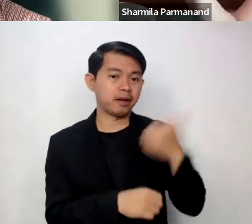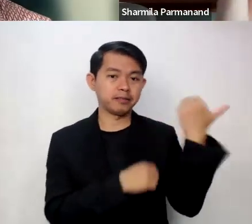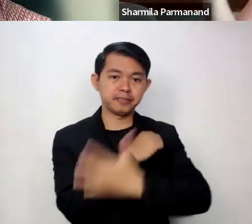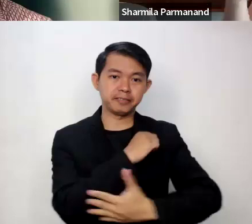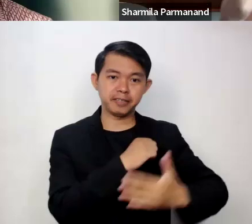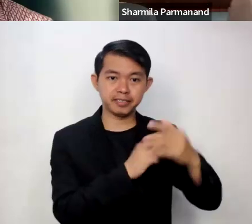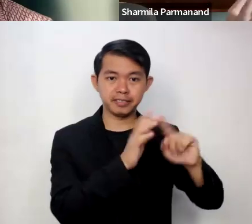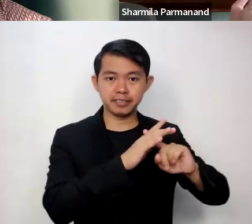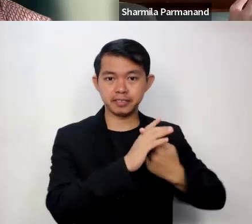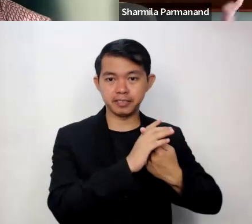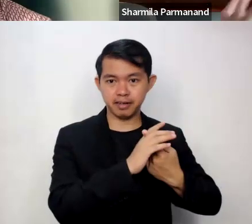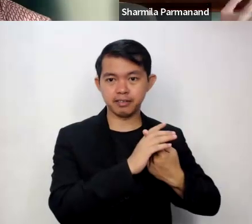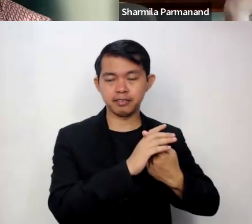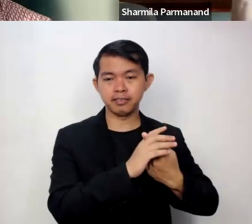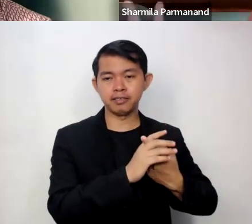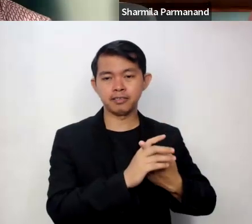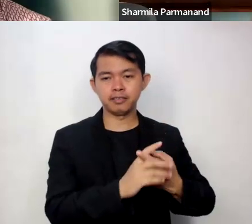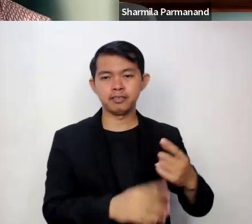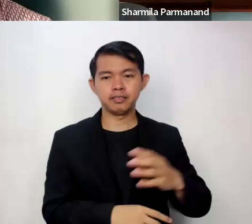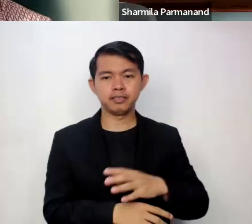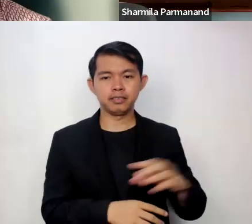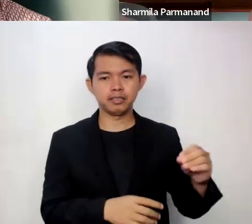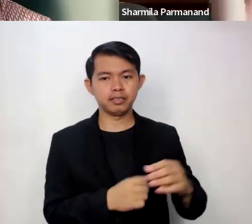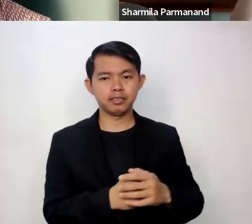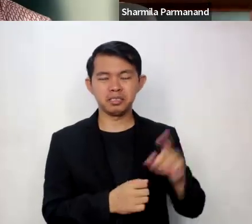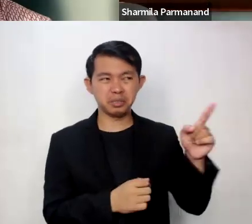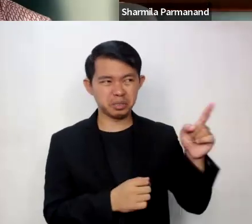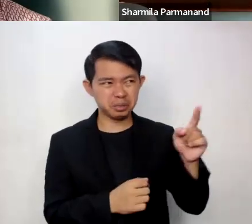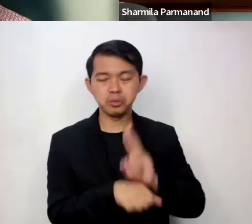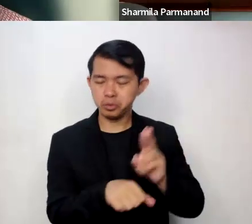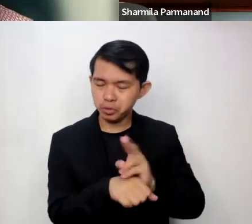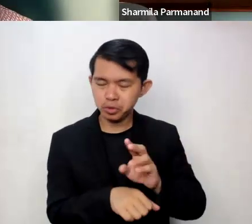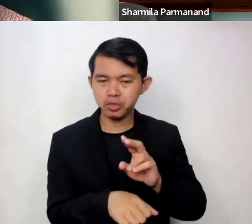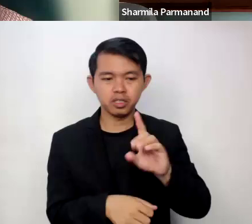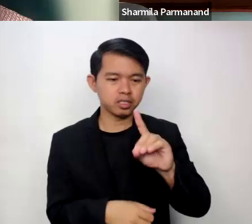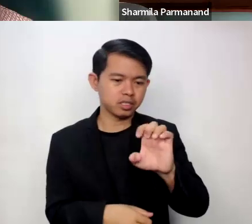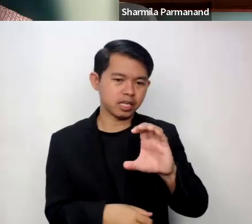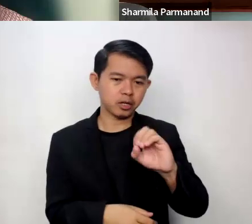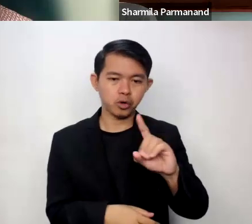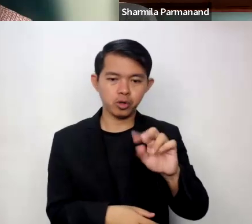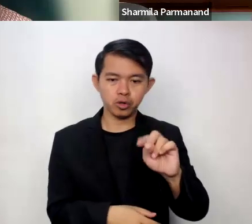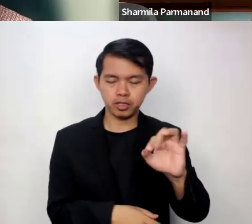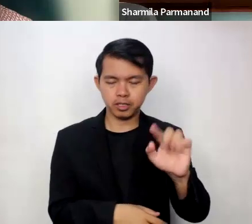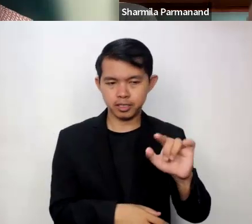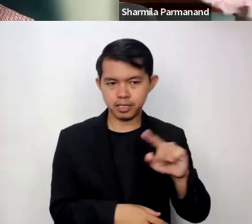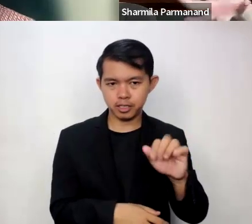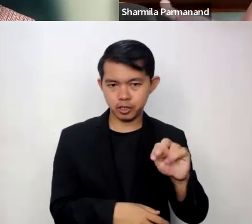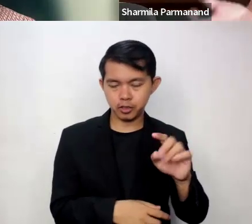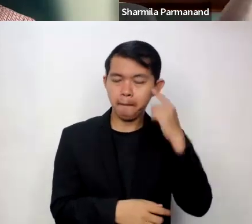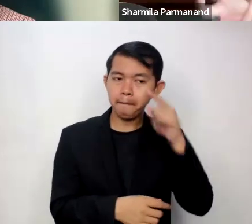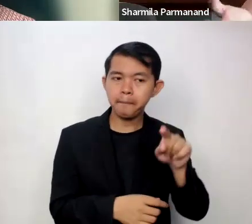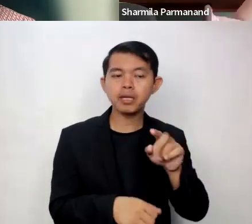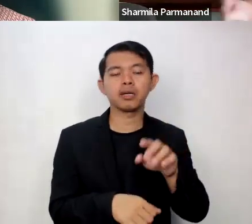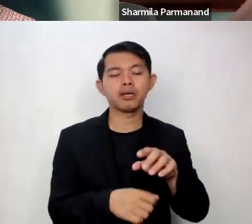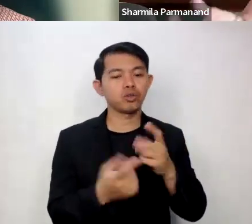naman, they also use the language of decolonization actually to justify these oppressive practices. So paano